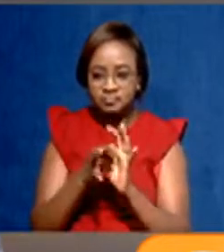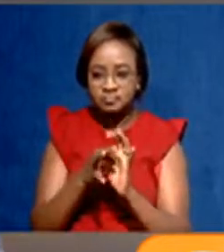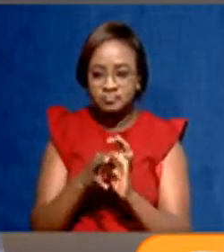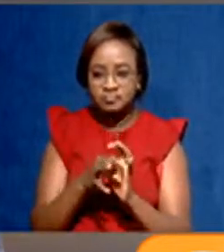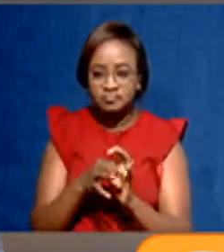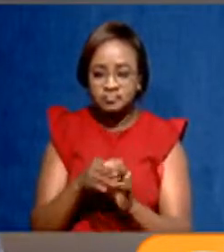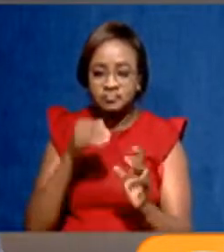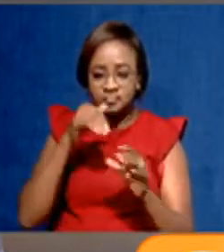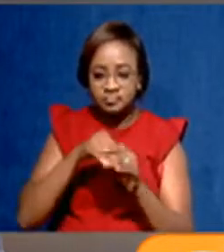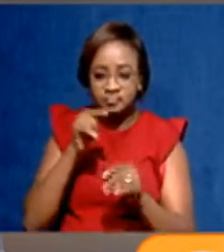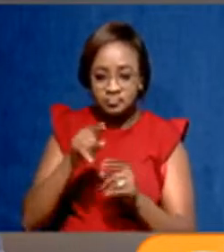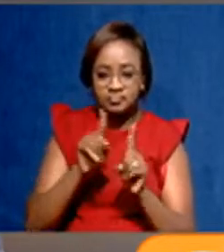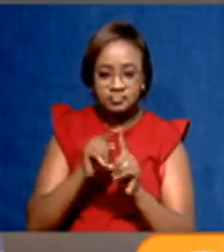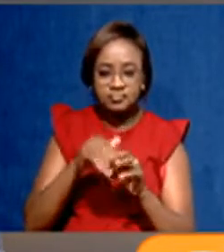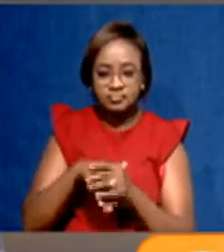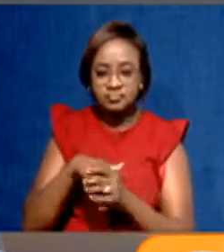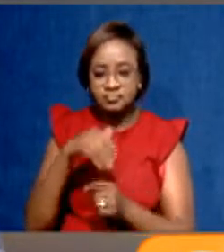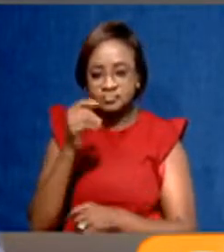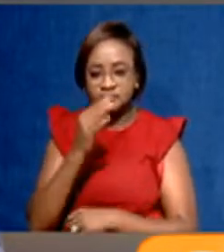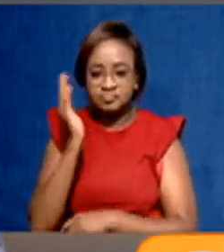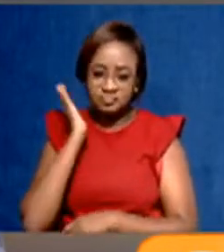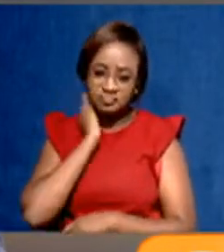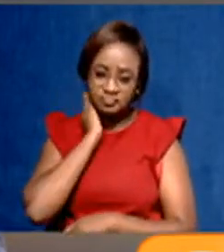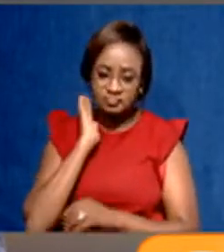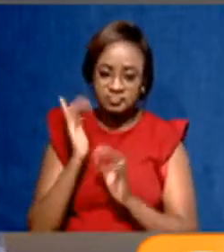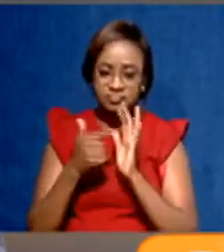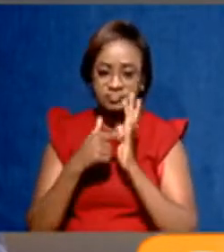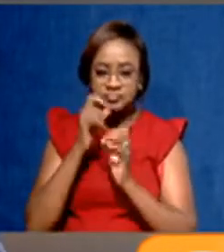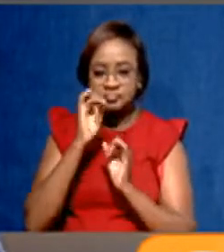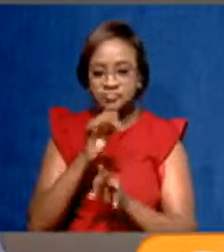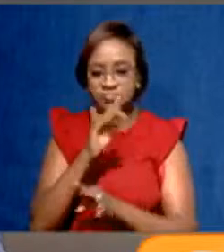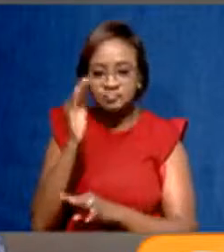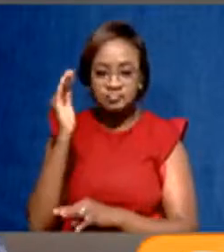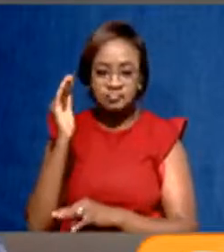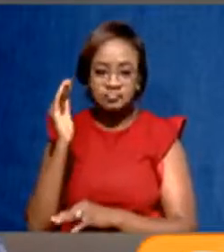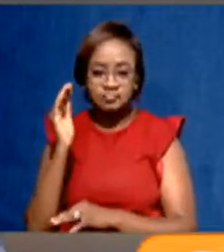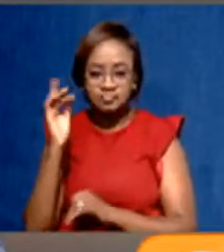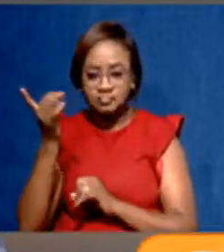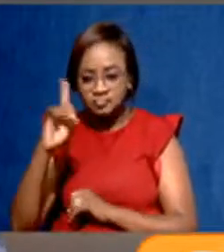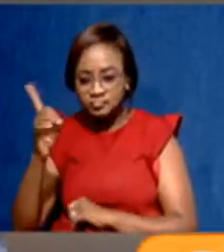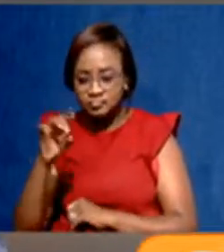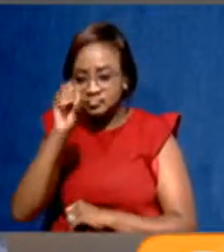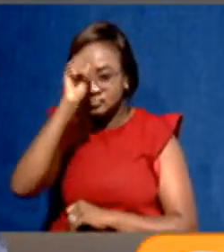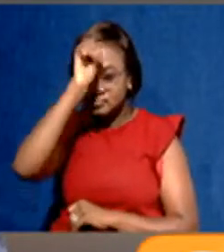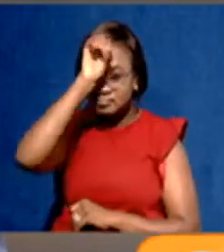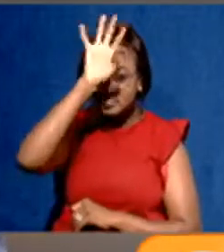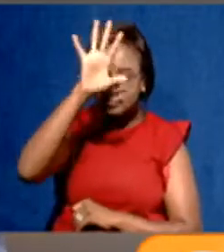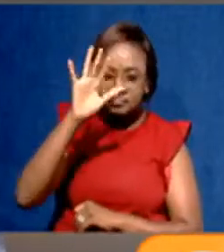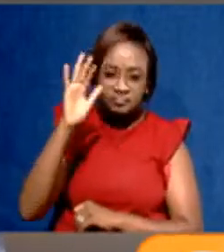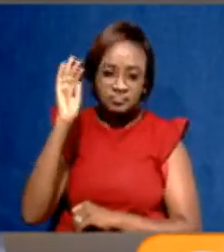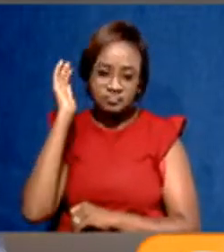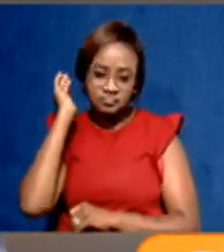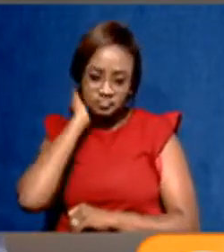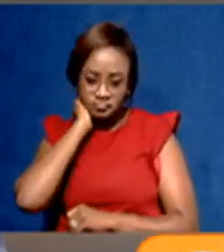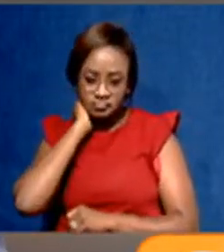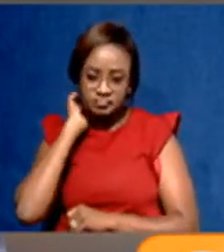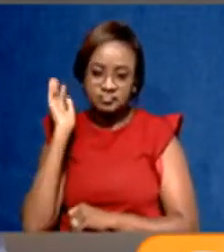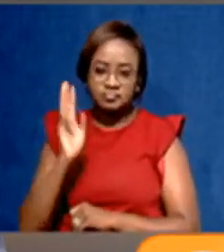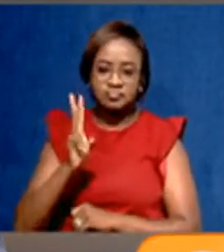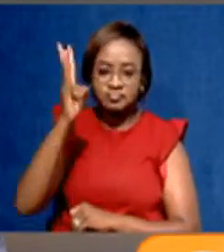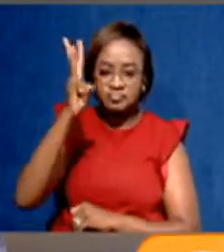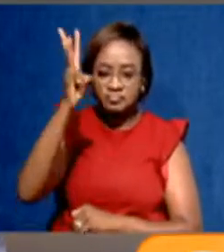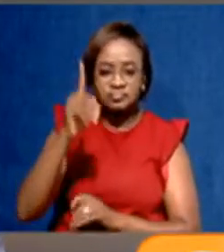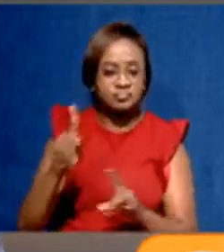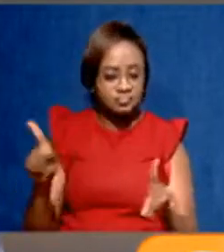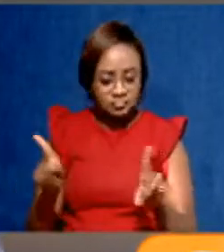inside and also outside Murang'a. So if you are in Nairobi, Kiambu, Murang'a, Wajir, you can